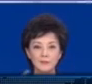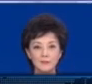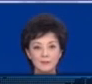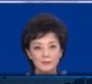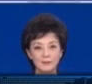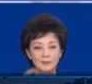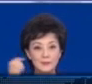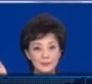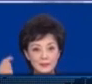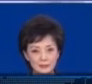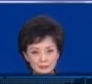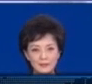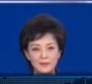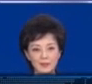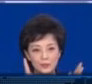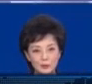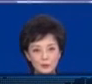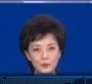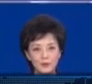of you.